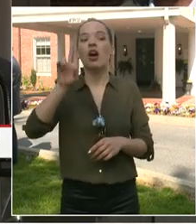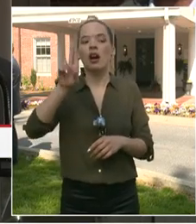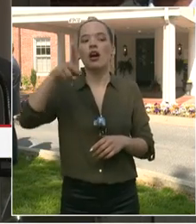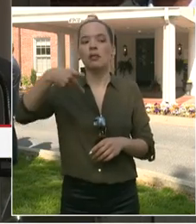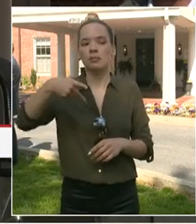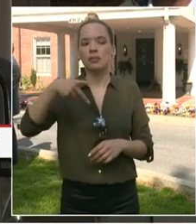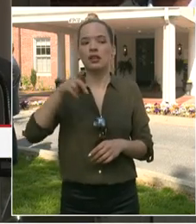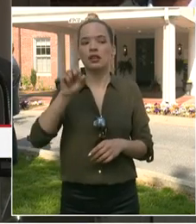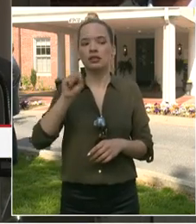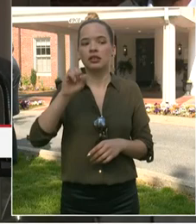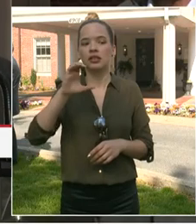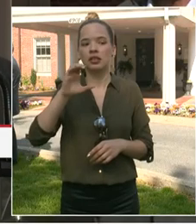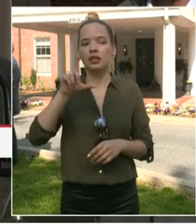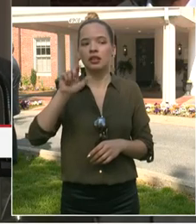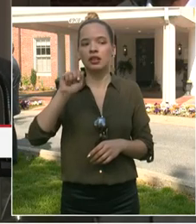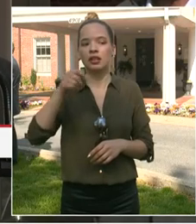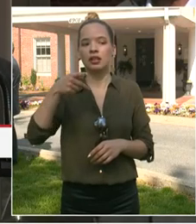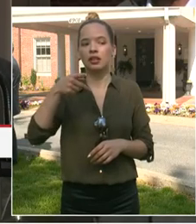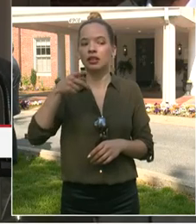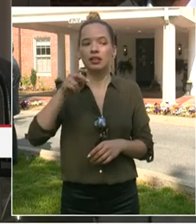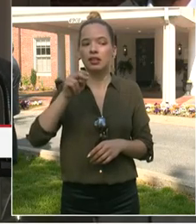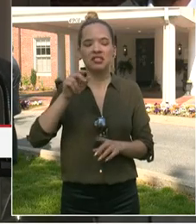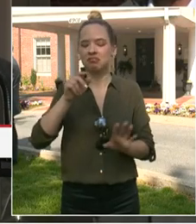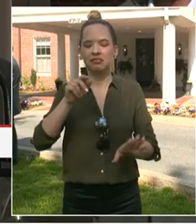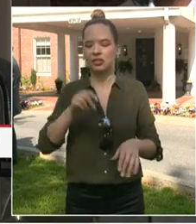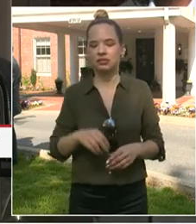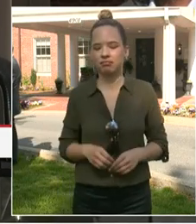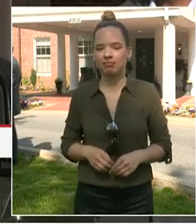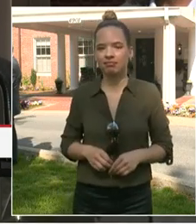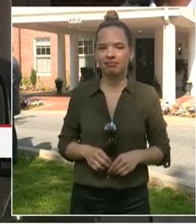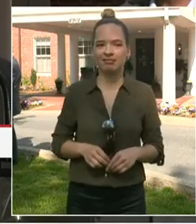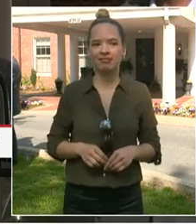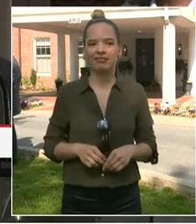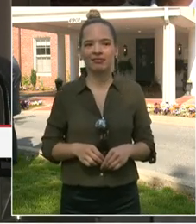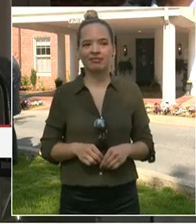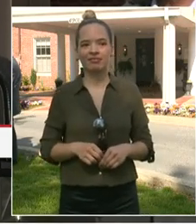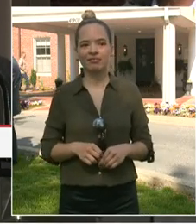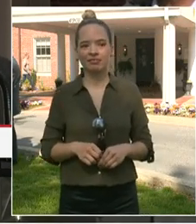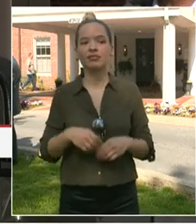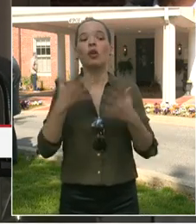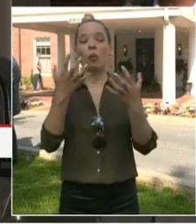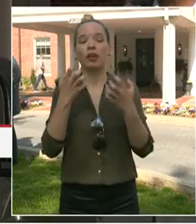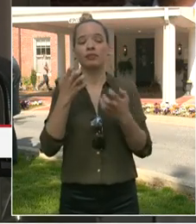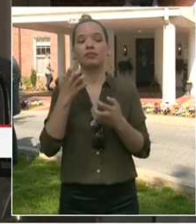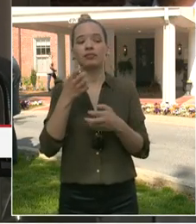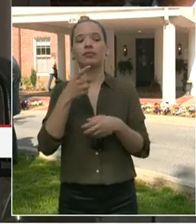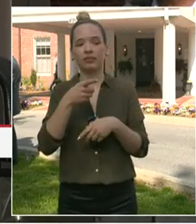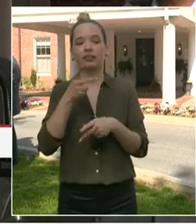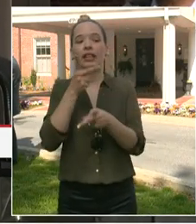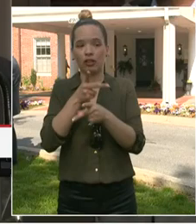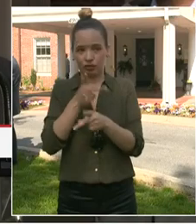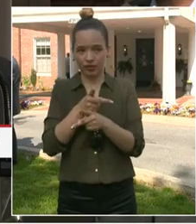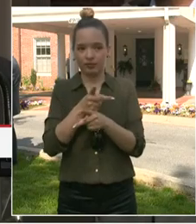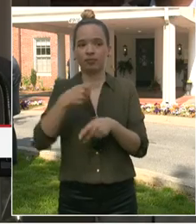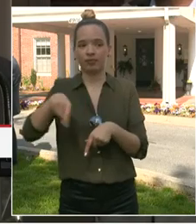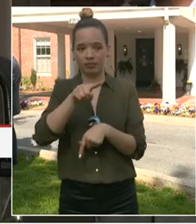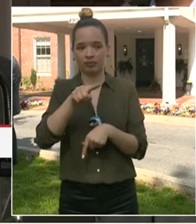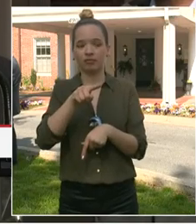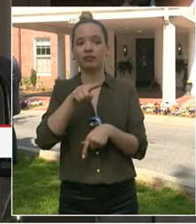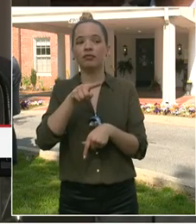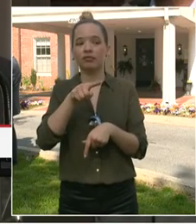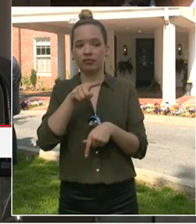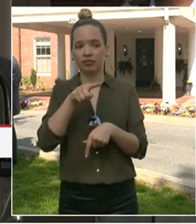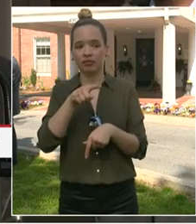are located in the District of Columbia and serving district residents. We want to retain more graduates of the